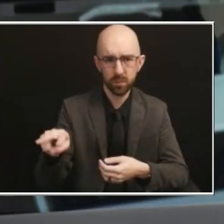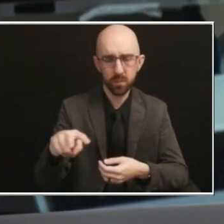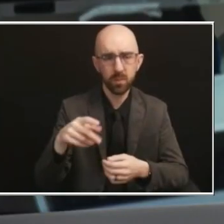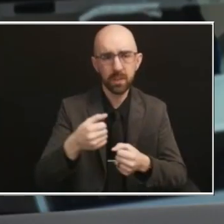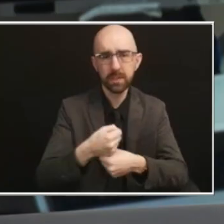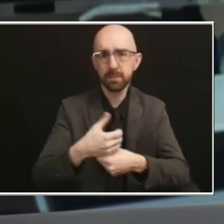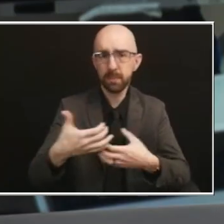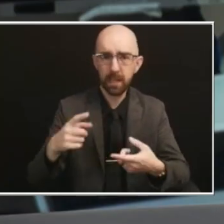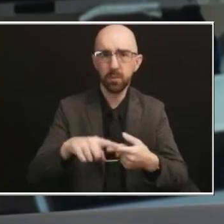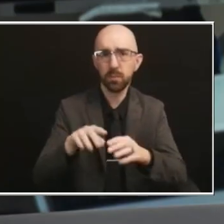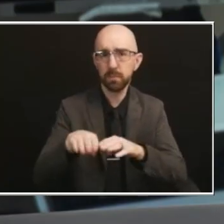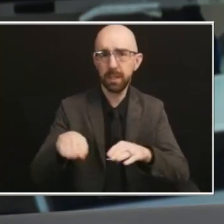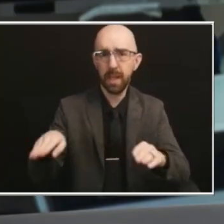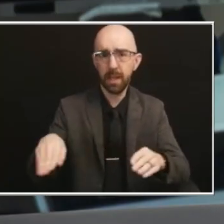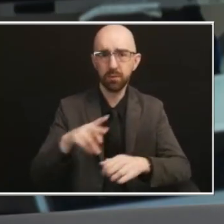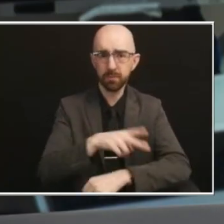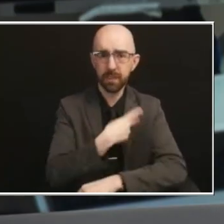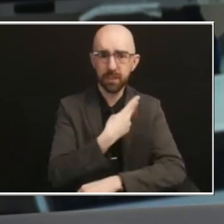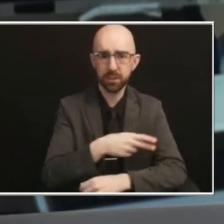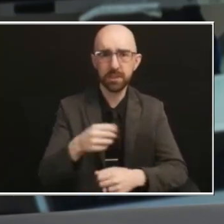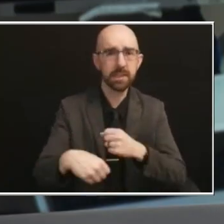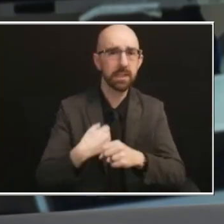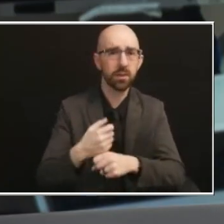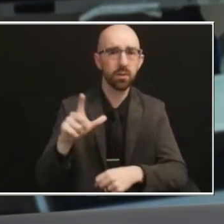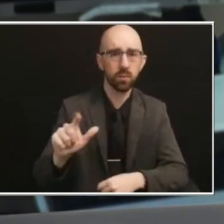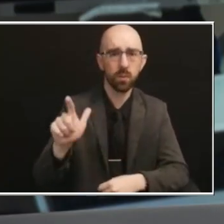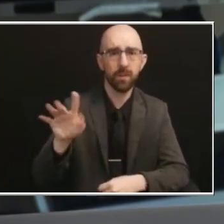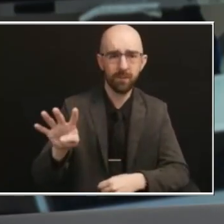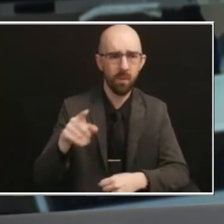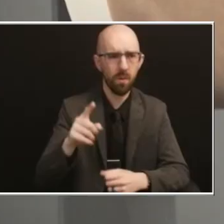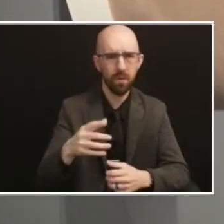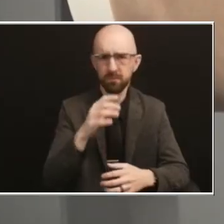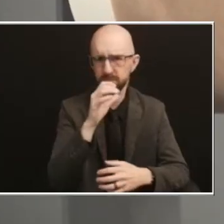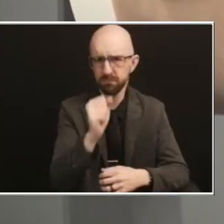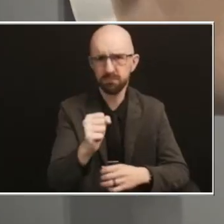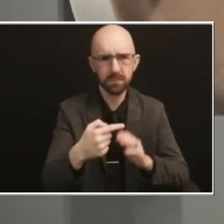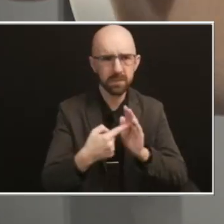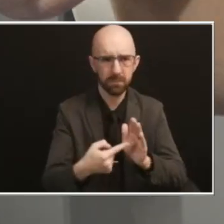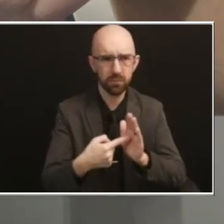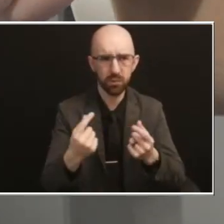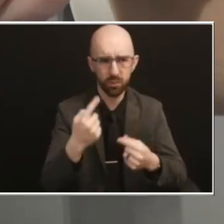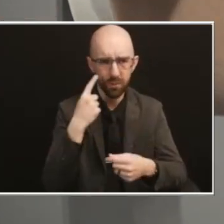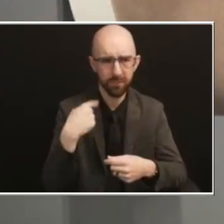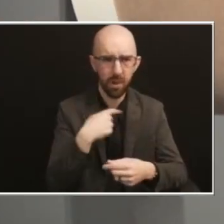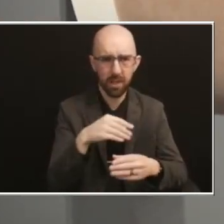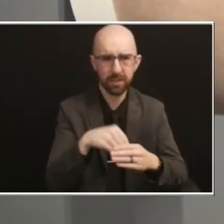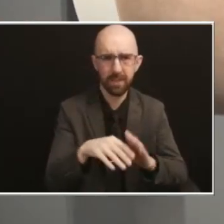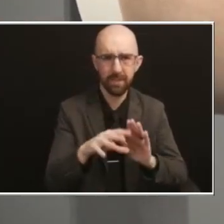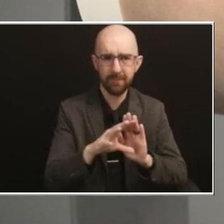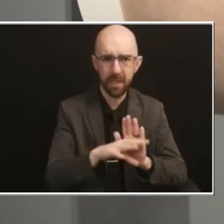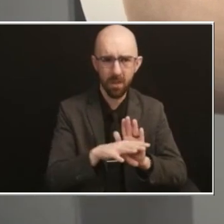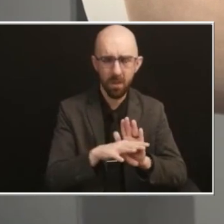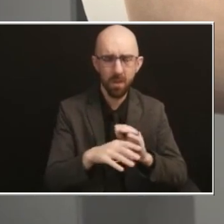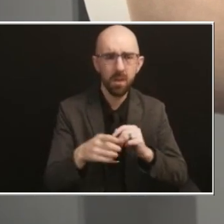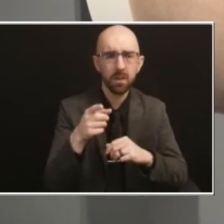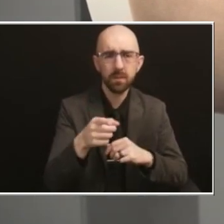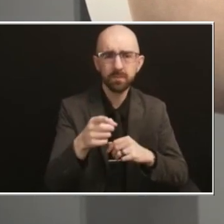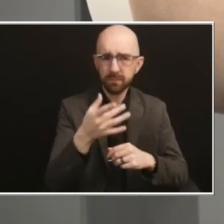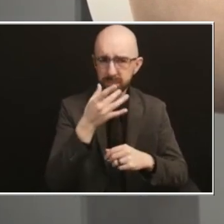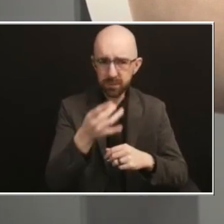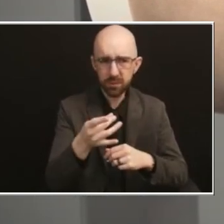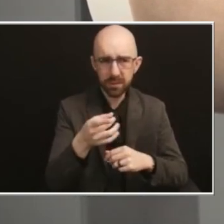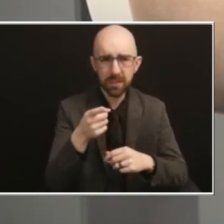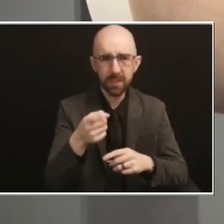pediatric patients in 2024. It's a fascinating demonstration you do for us in this video. And this is so interesting. It's derived